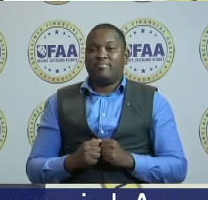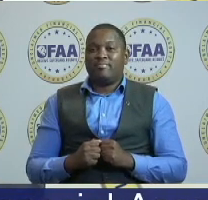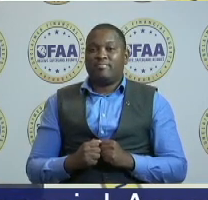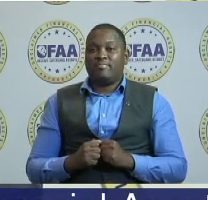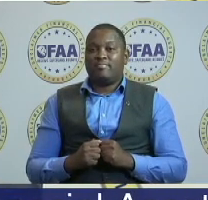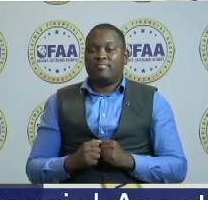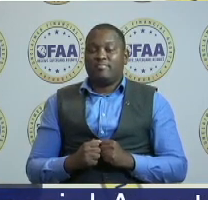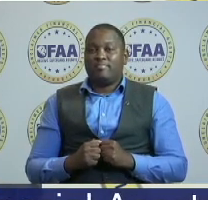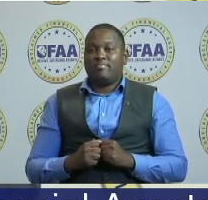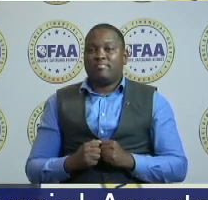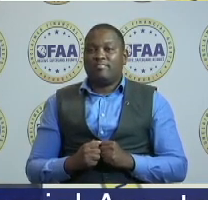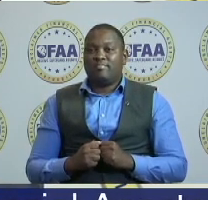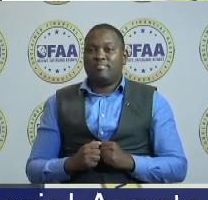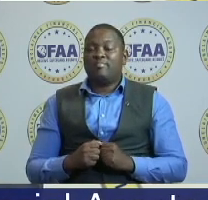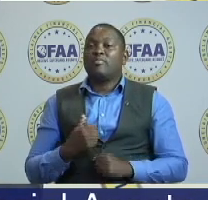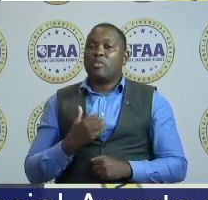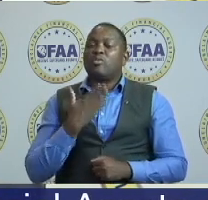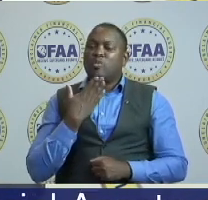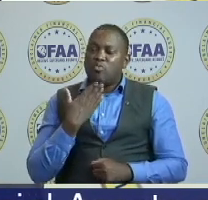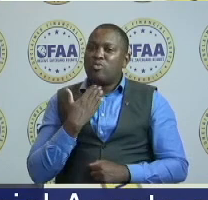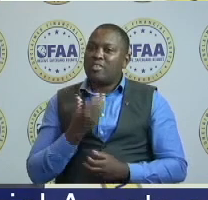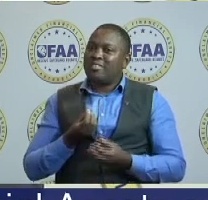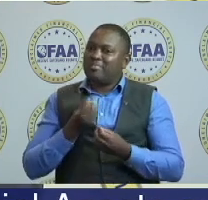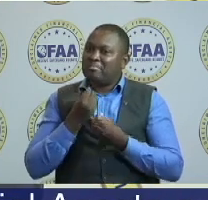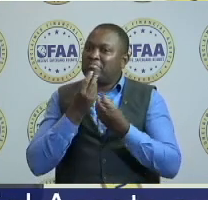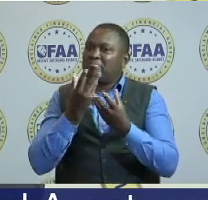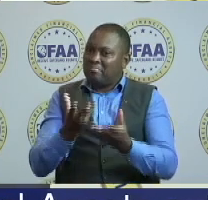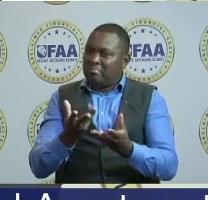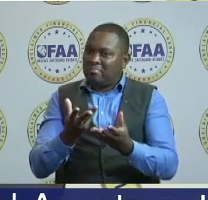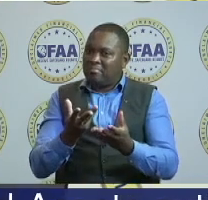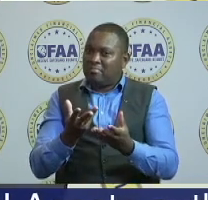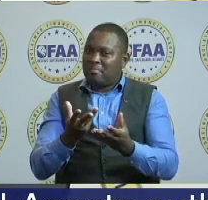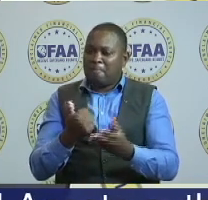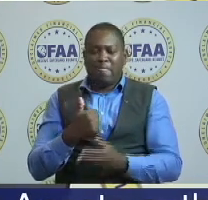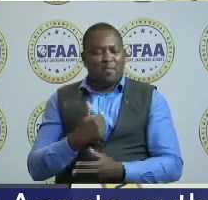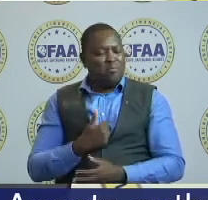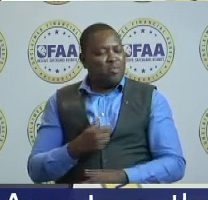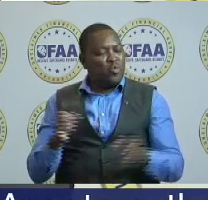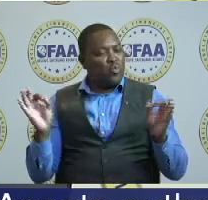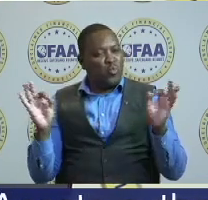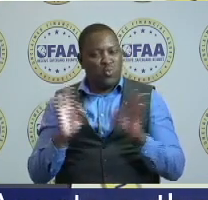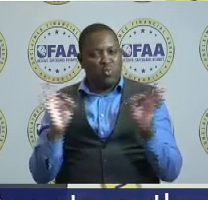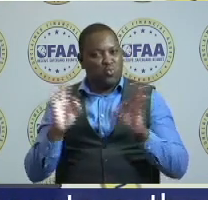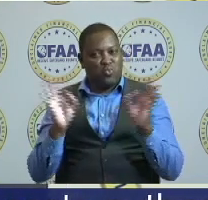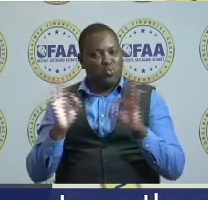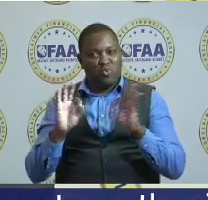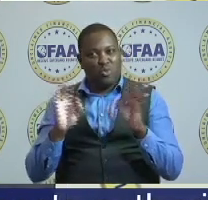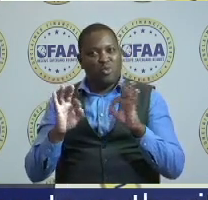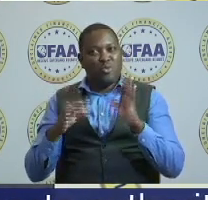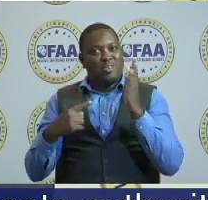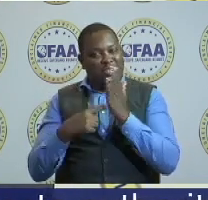I must say, Eddie, before we begin, that whilst I'm very impressed with the technology, there are